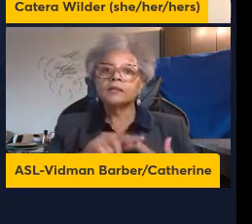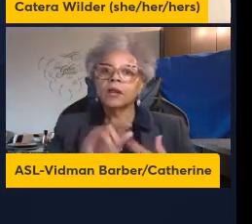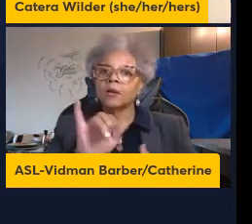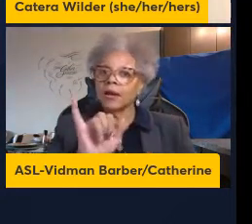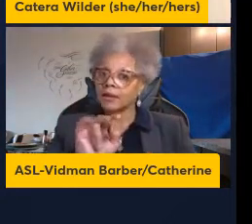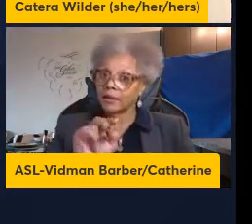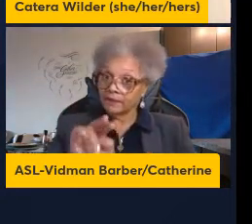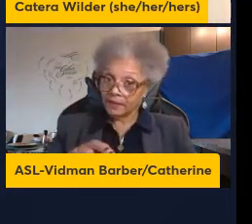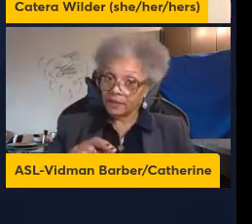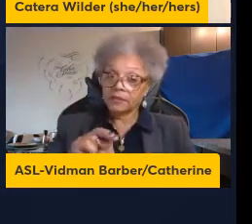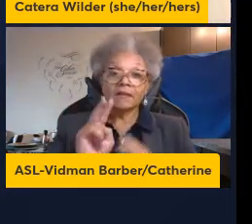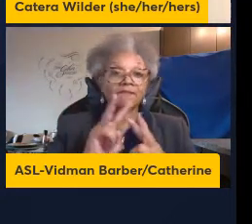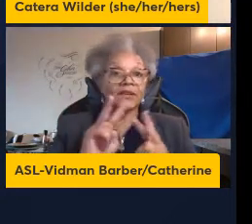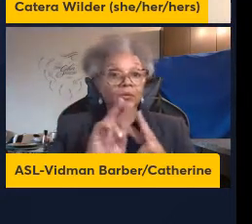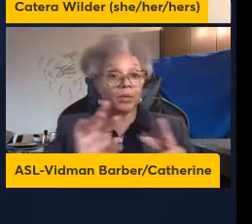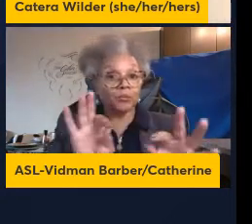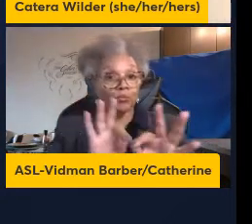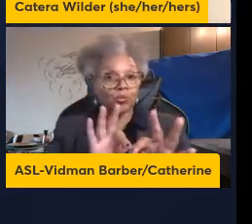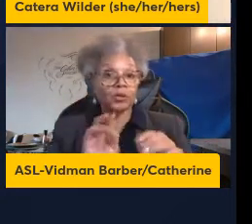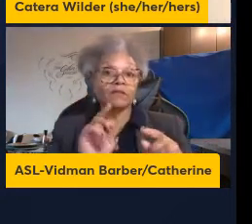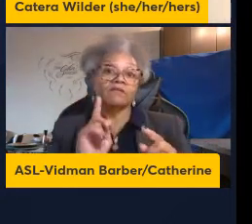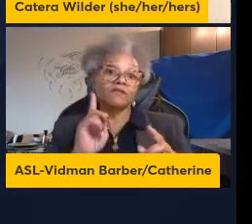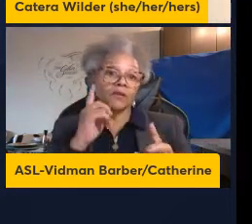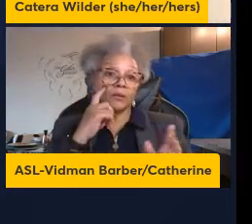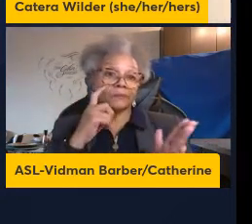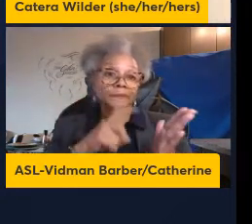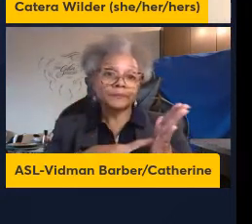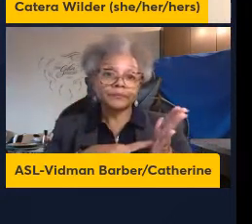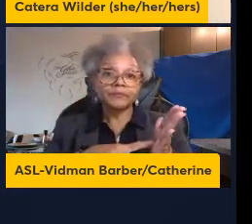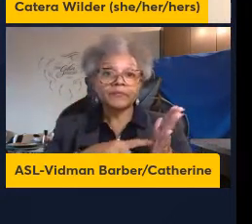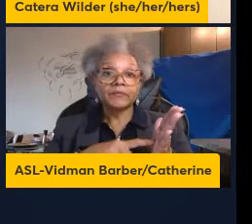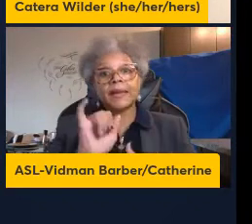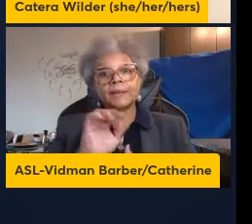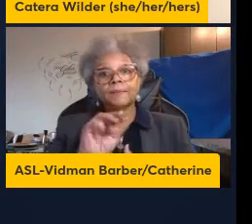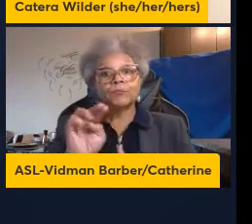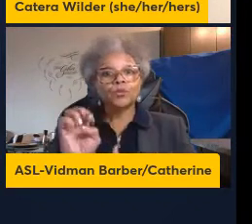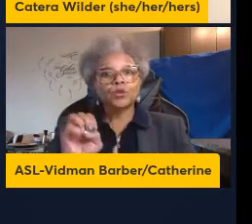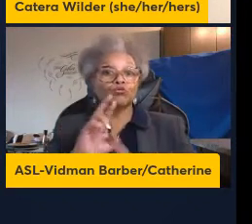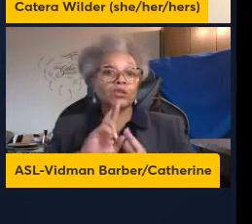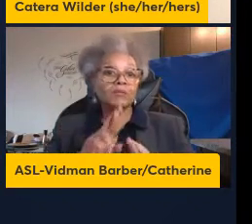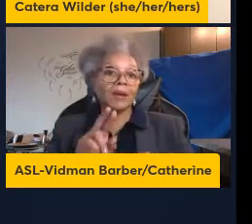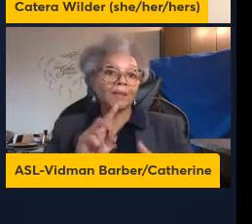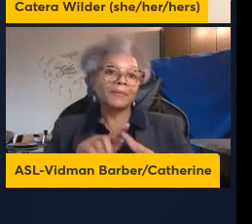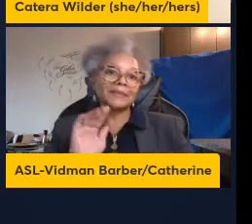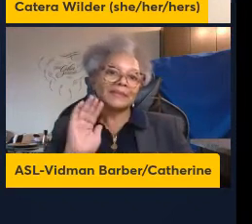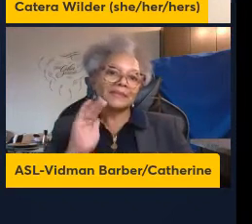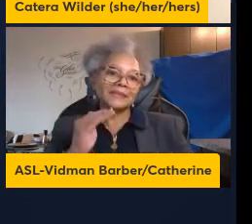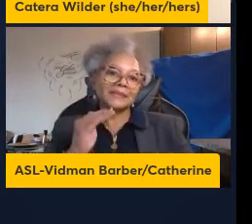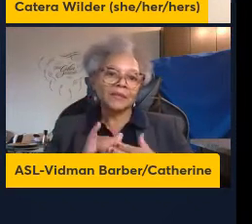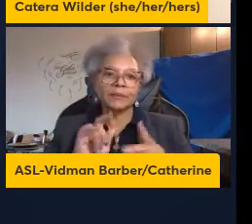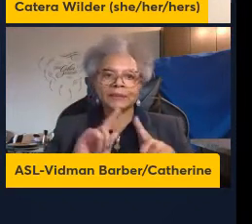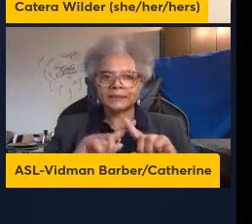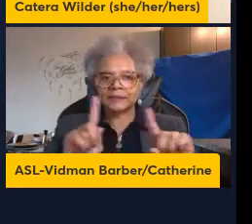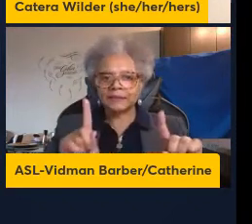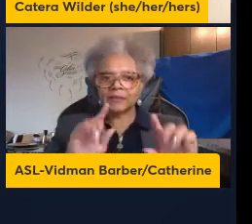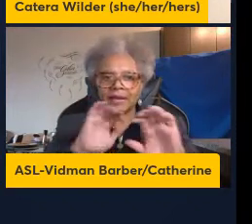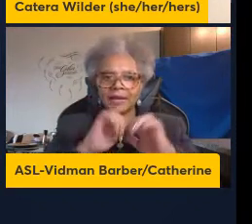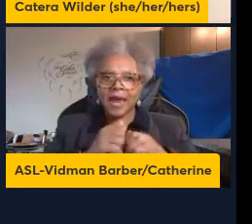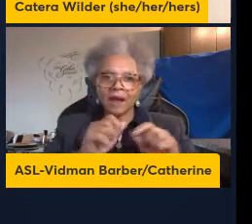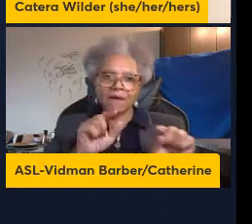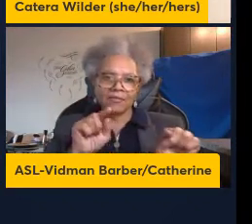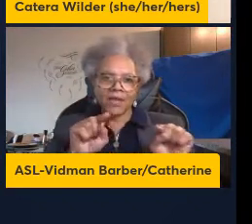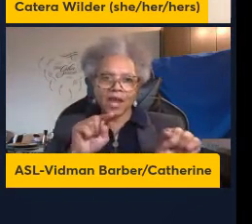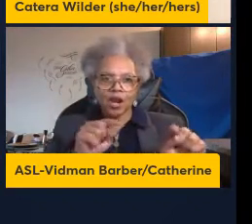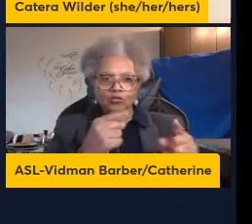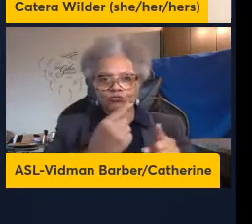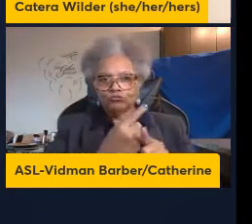for protection during immune responses. But it does seem as though there could be differences in how they are regulated.